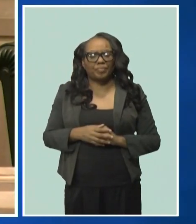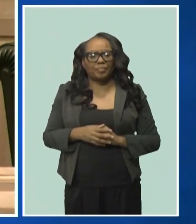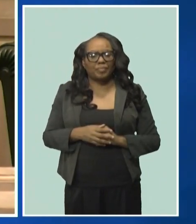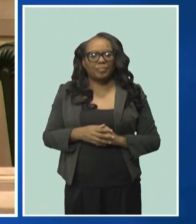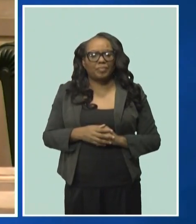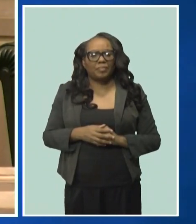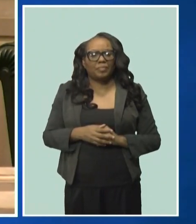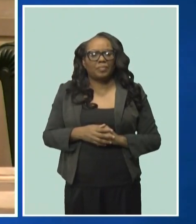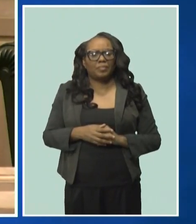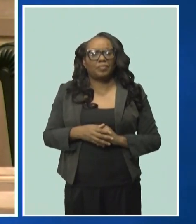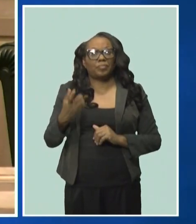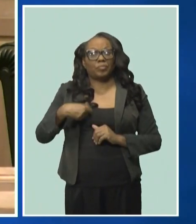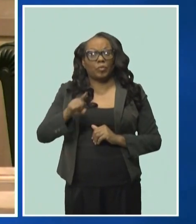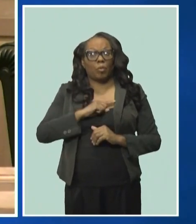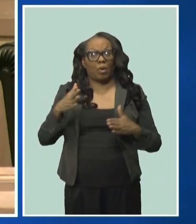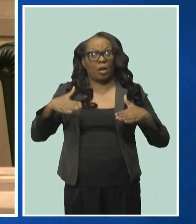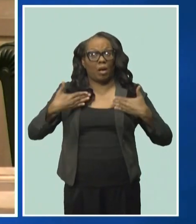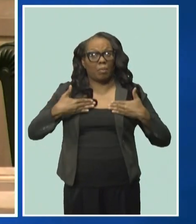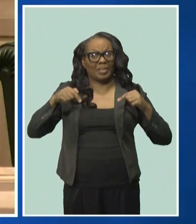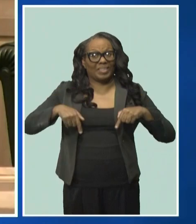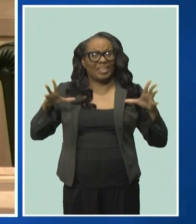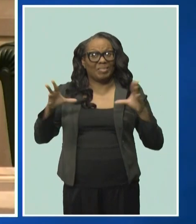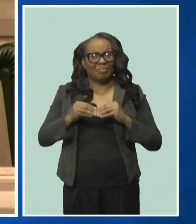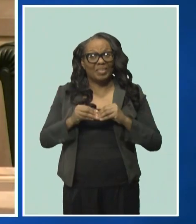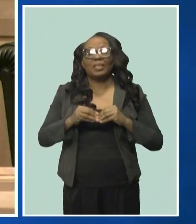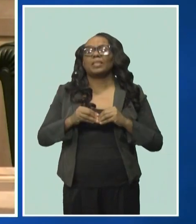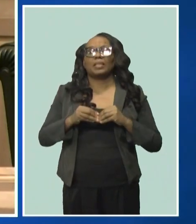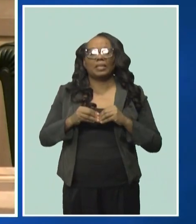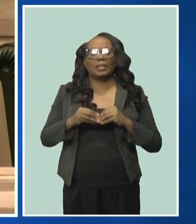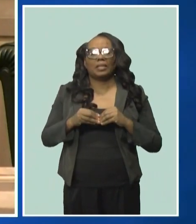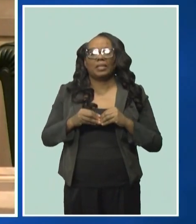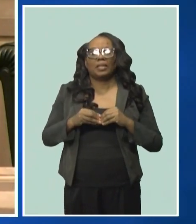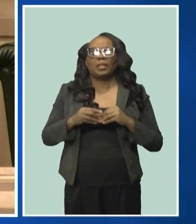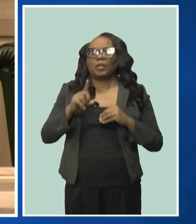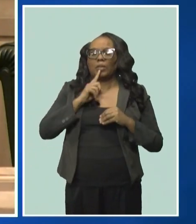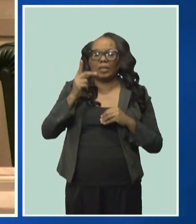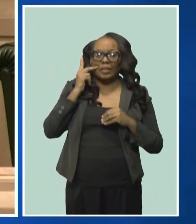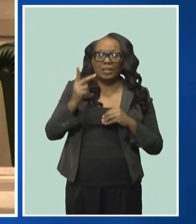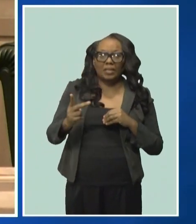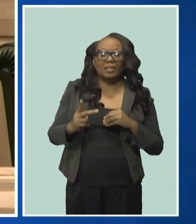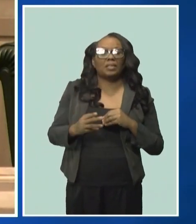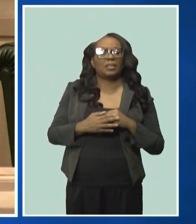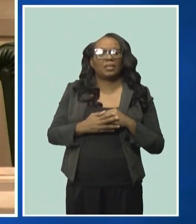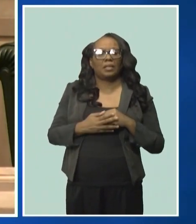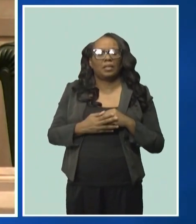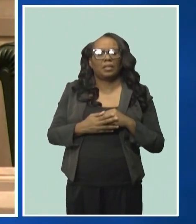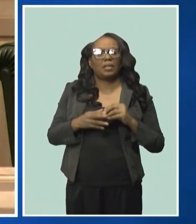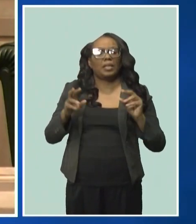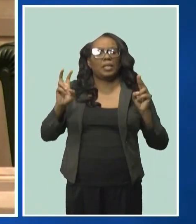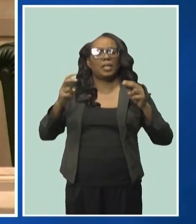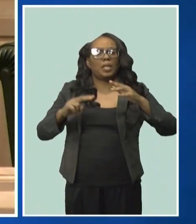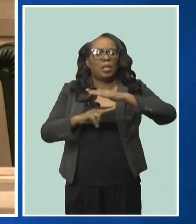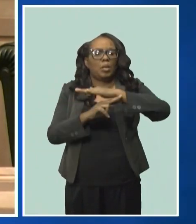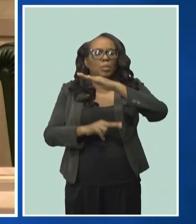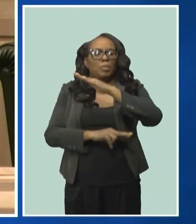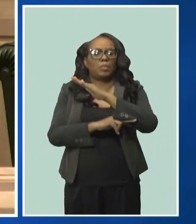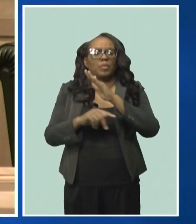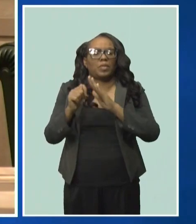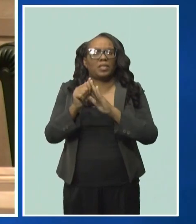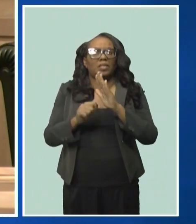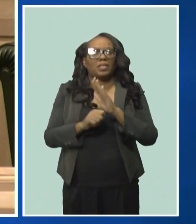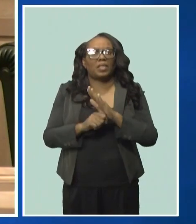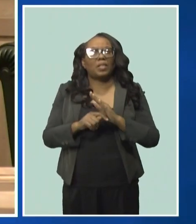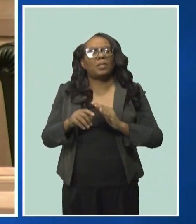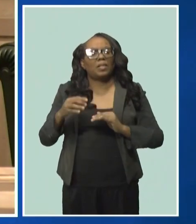this Parliamentary Assembly has seen the foresight of the Bridgetown initiative, which again emanated from my